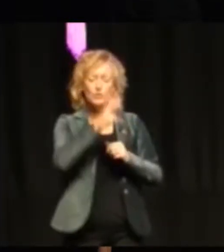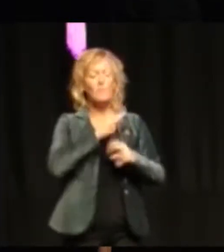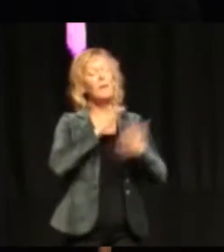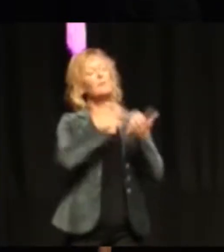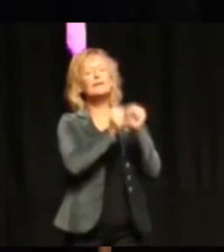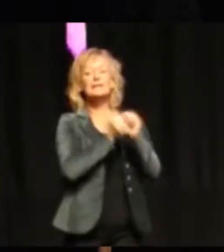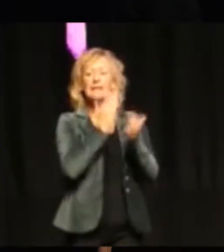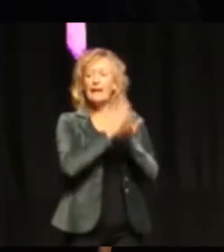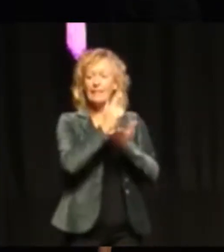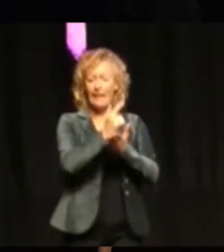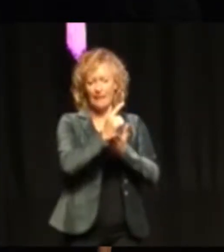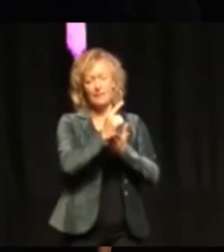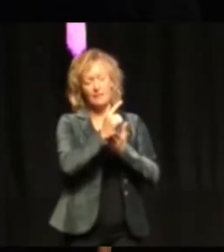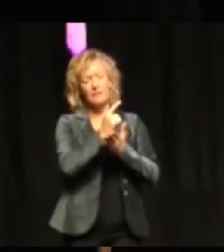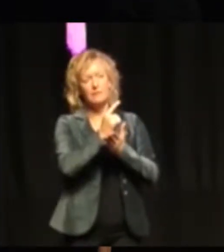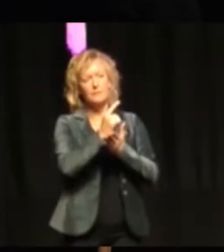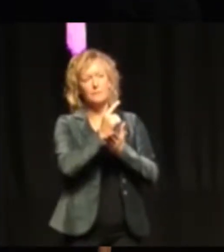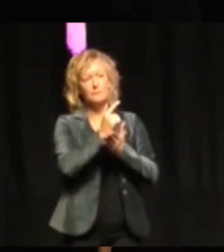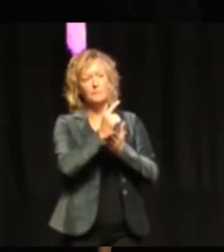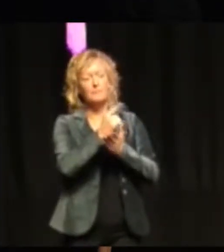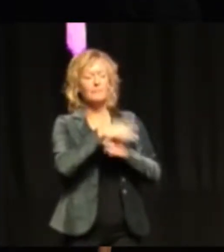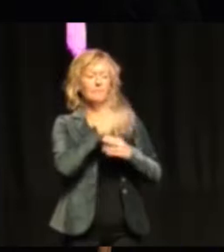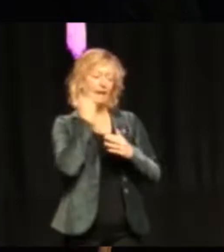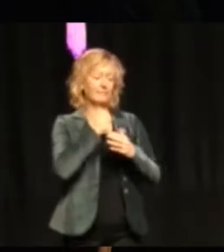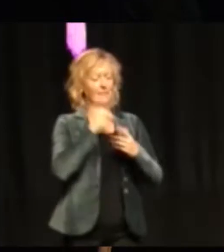rights were things governments could achieve